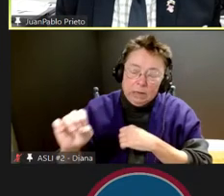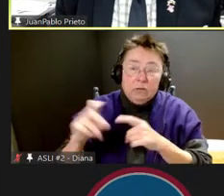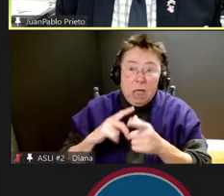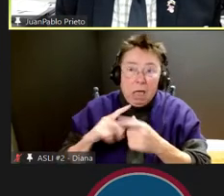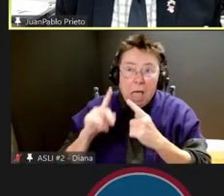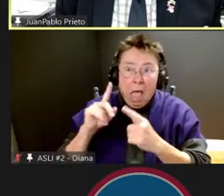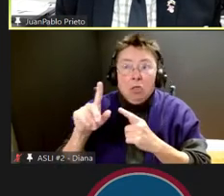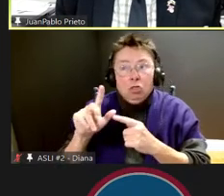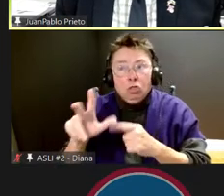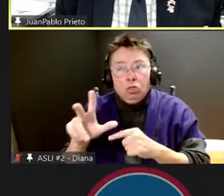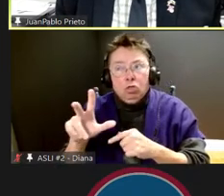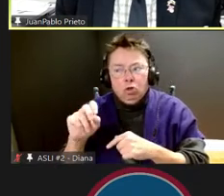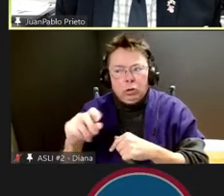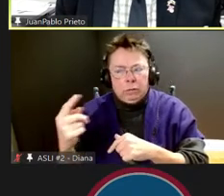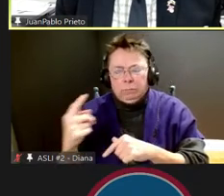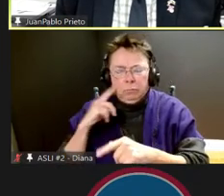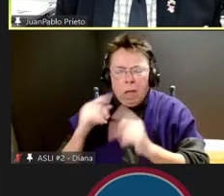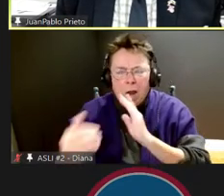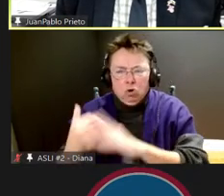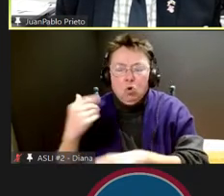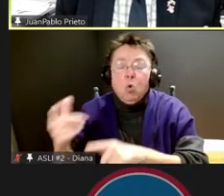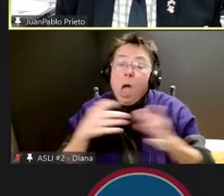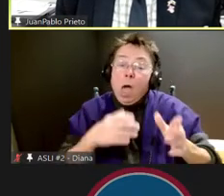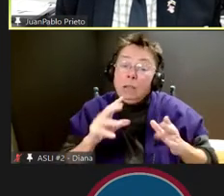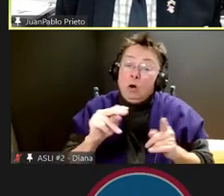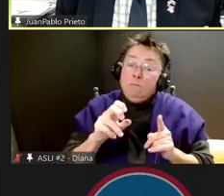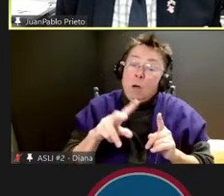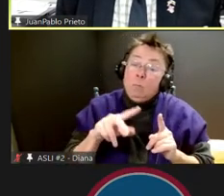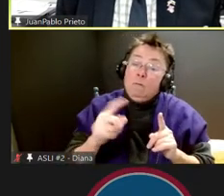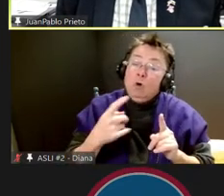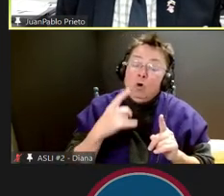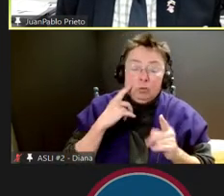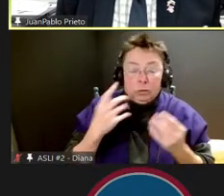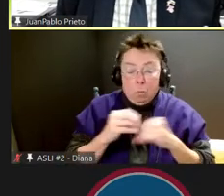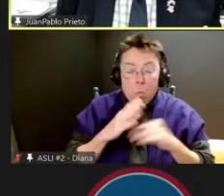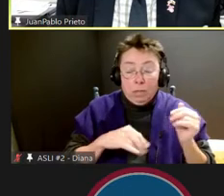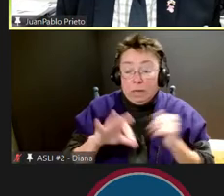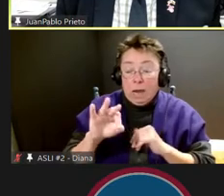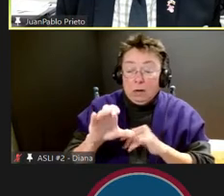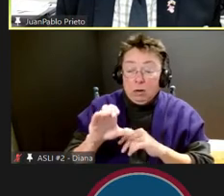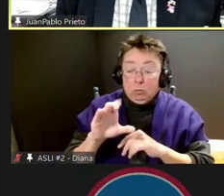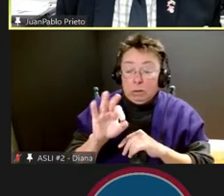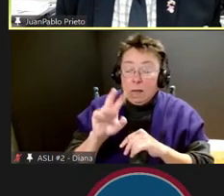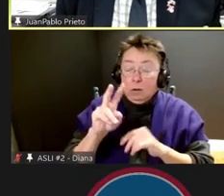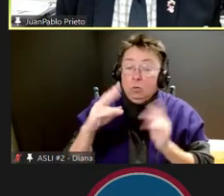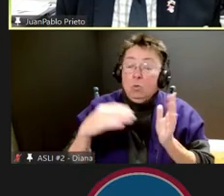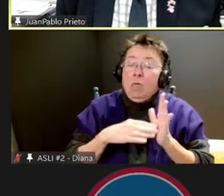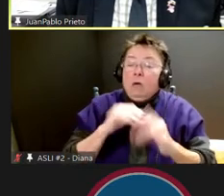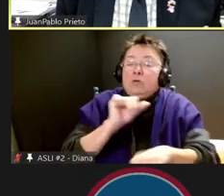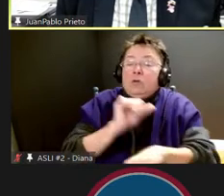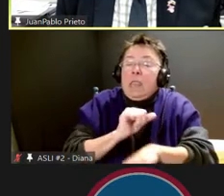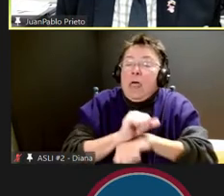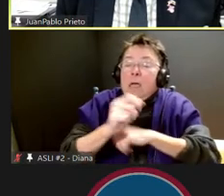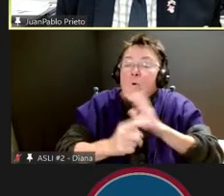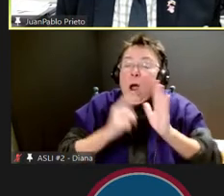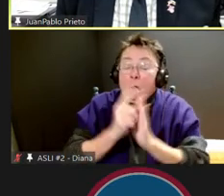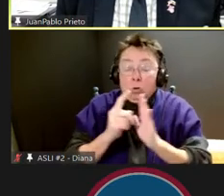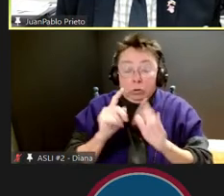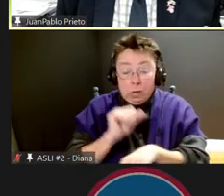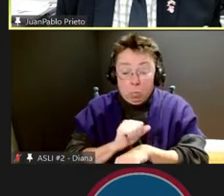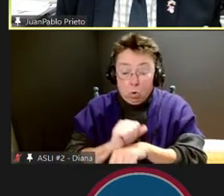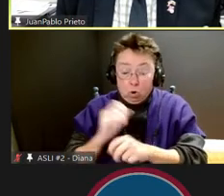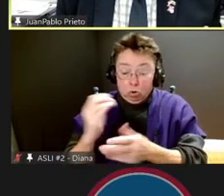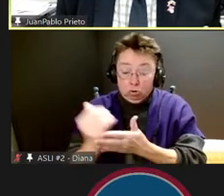November 1st, the project has produced over 992,000 labor hours, and workers have earned